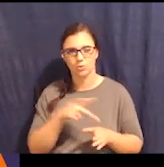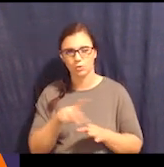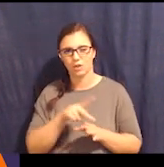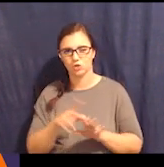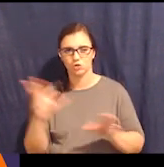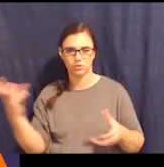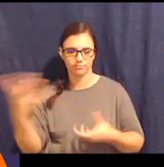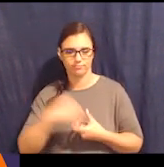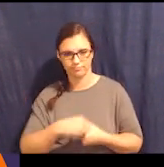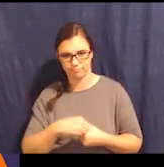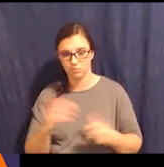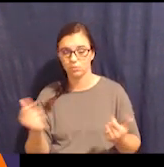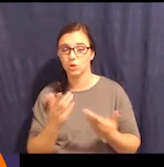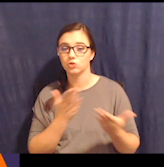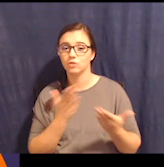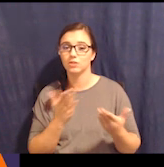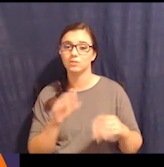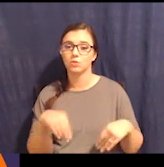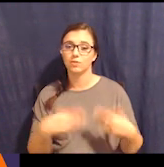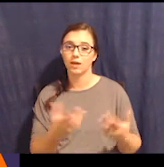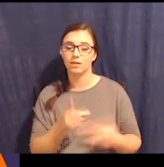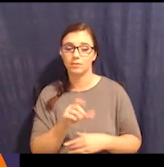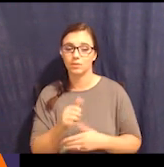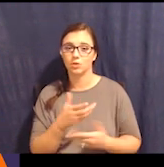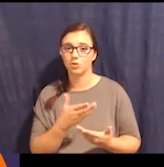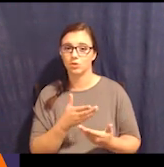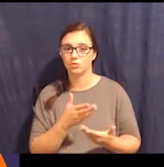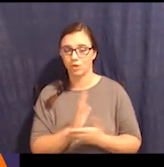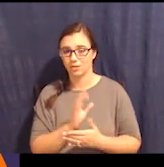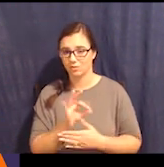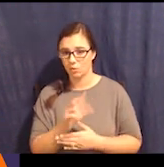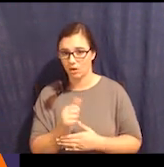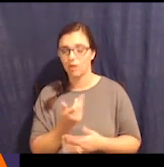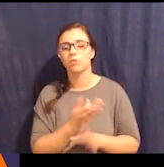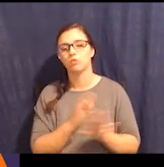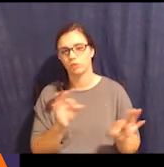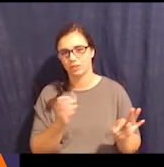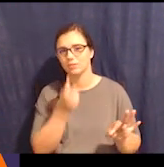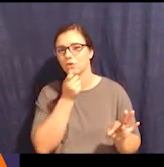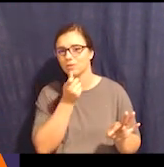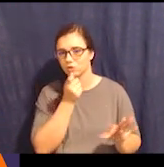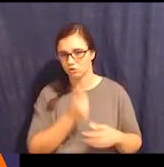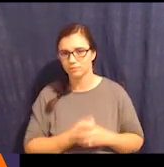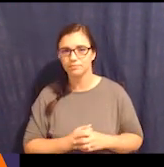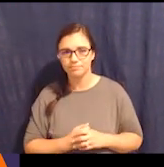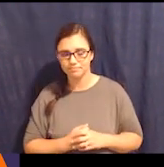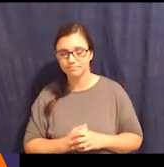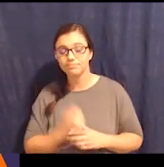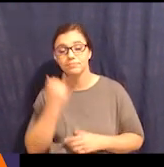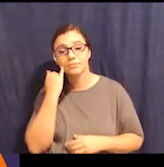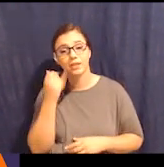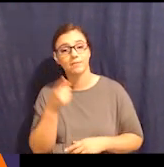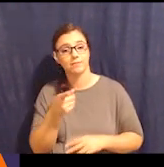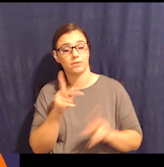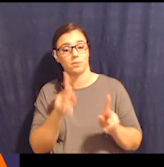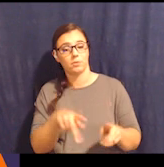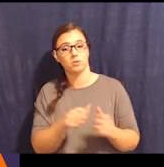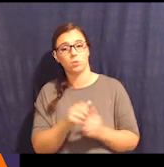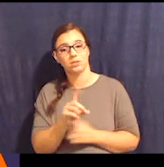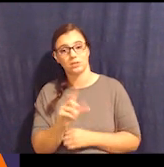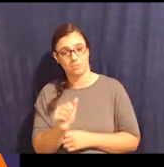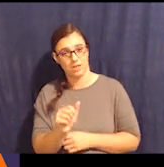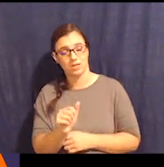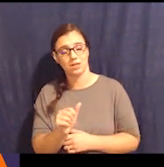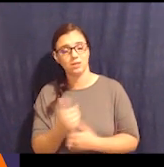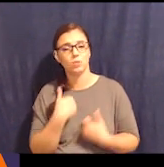are free and confidential. If you are an individual with a disability and have questions about your legal rights relating